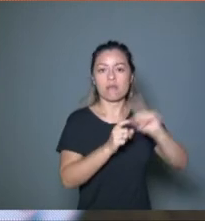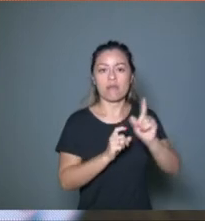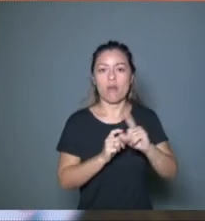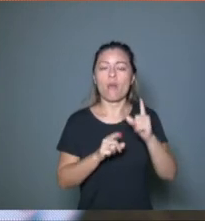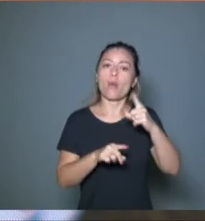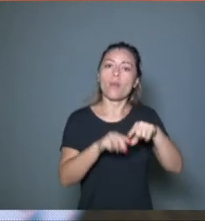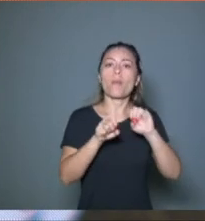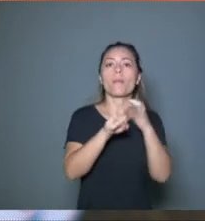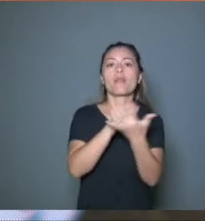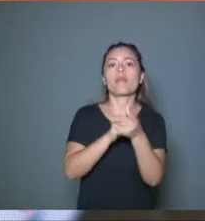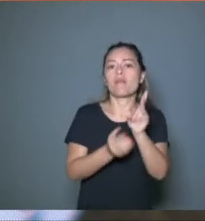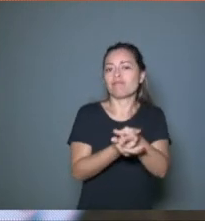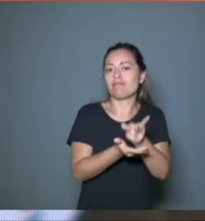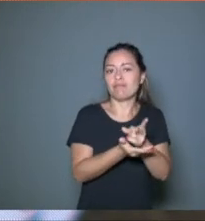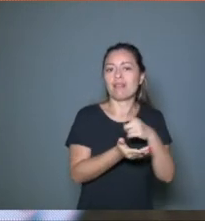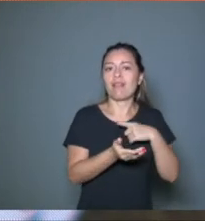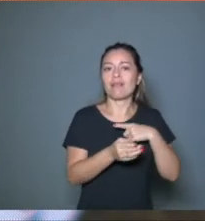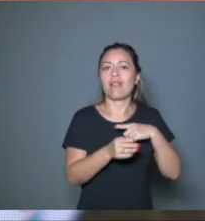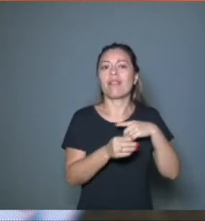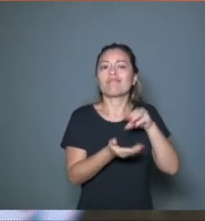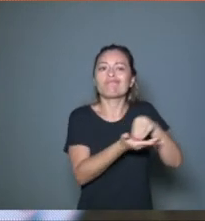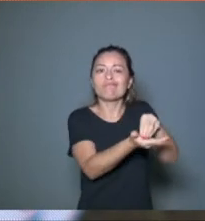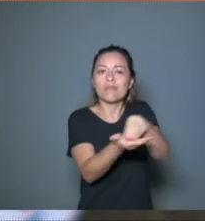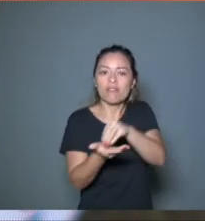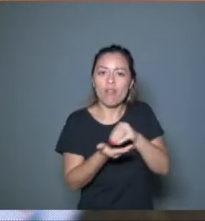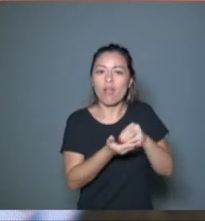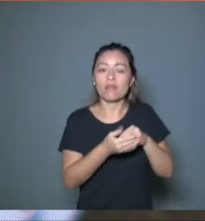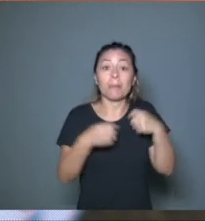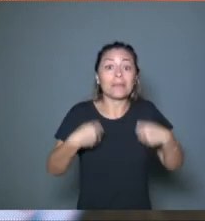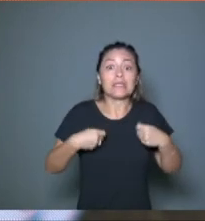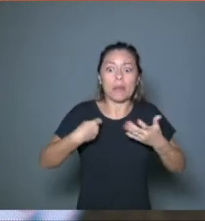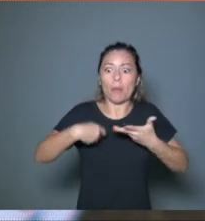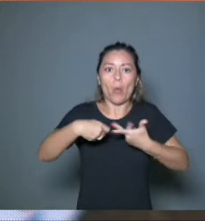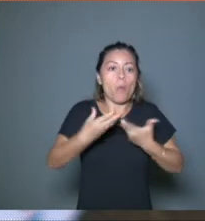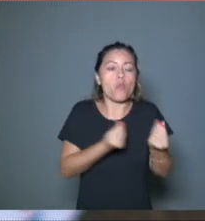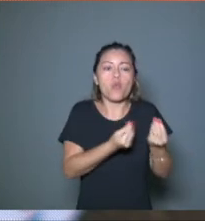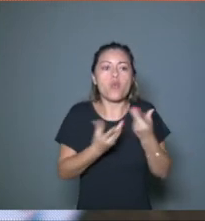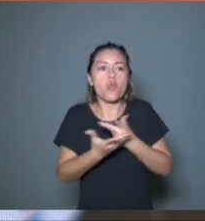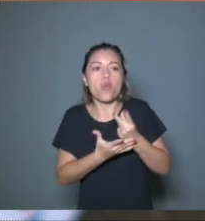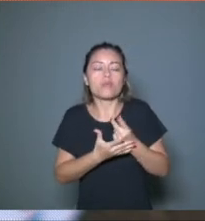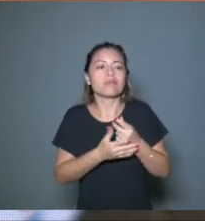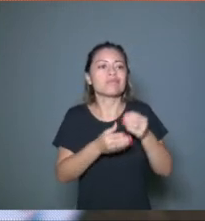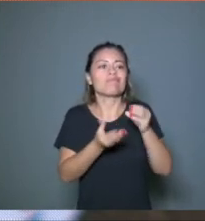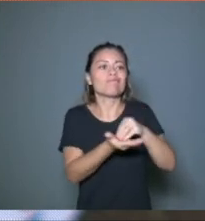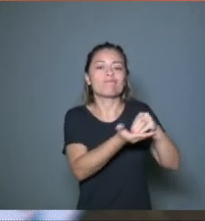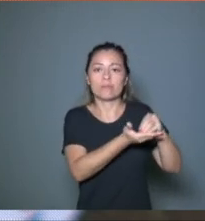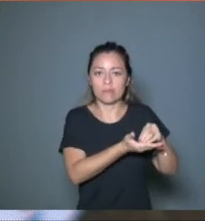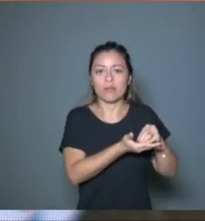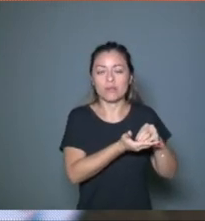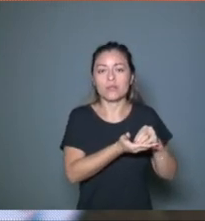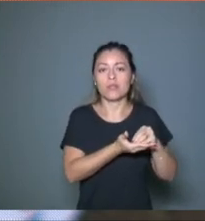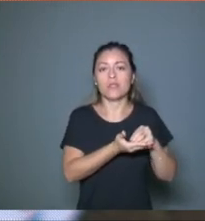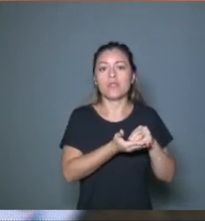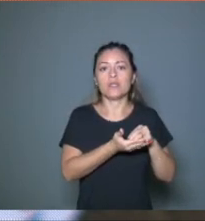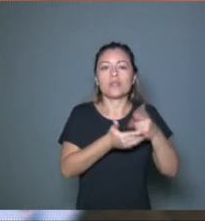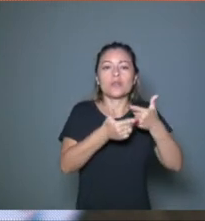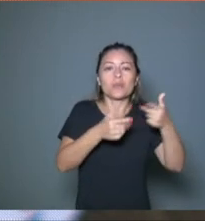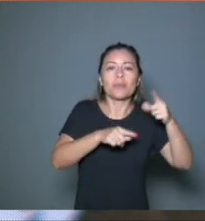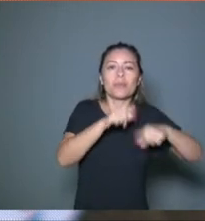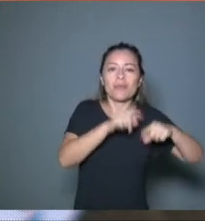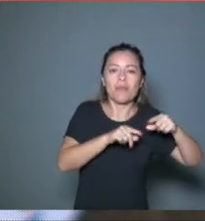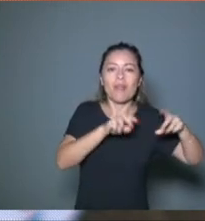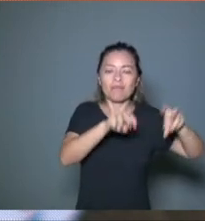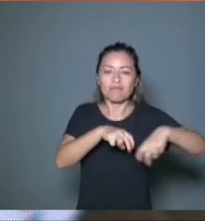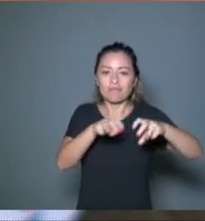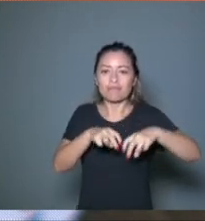And all of the problems in a supply chain, and there's still problems in the industry